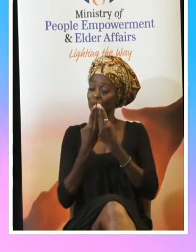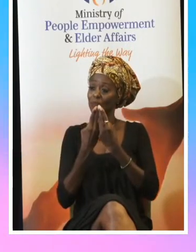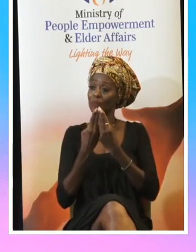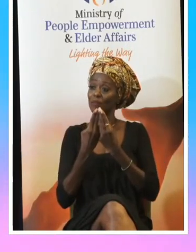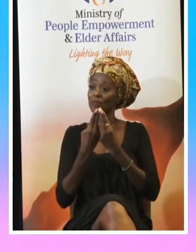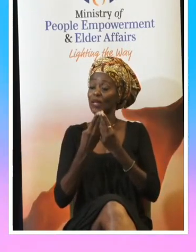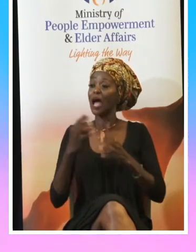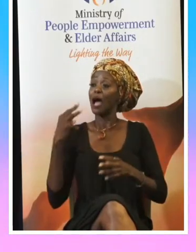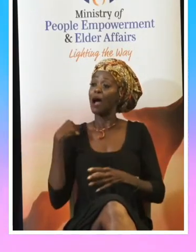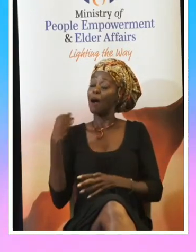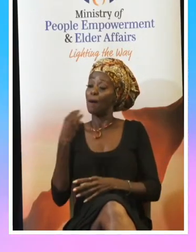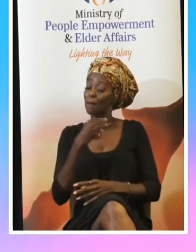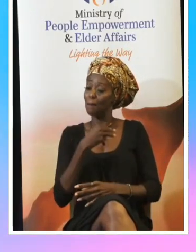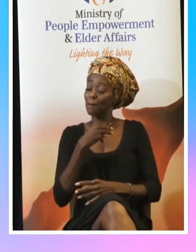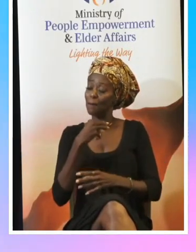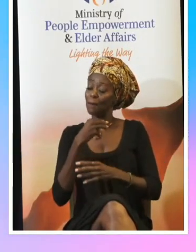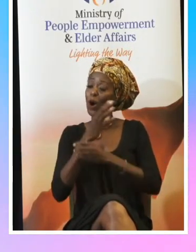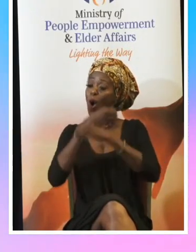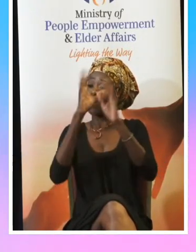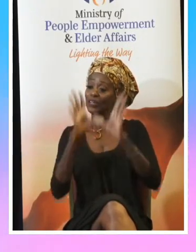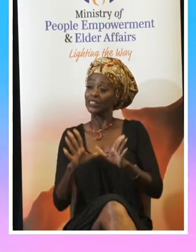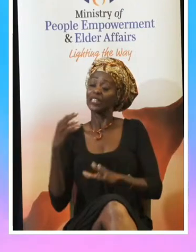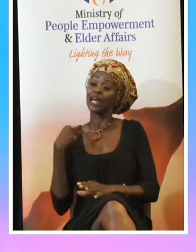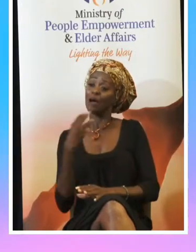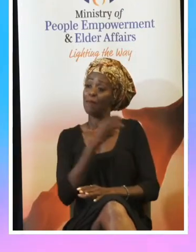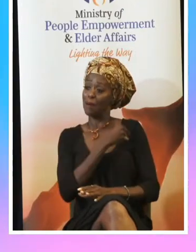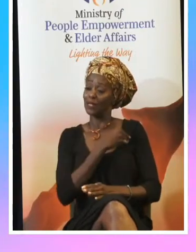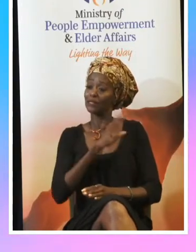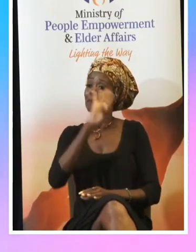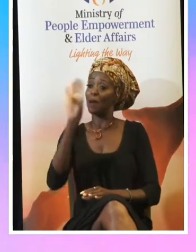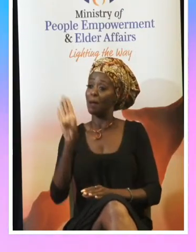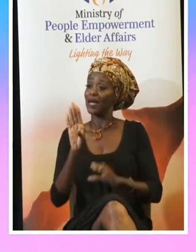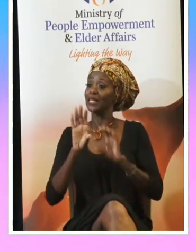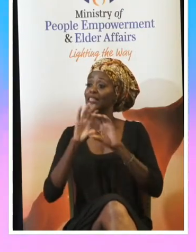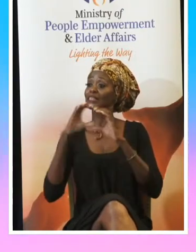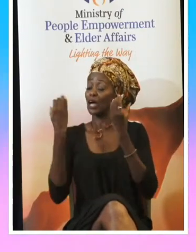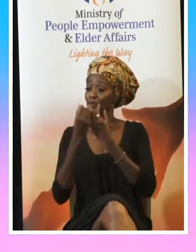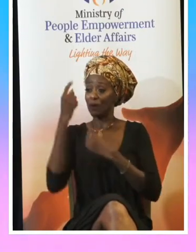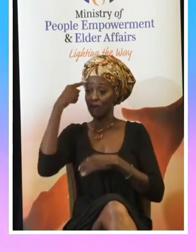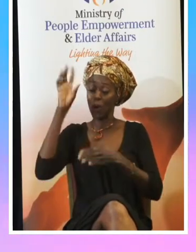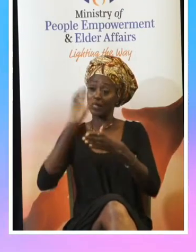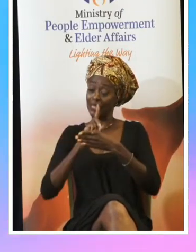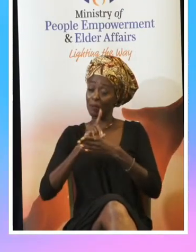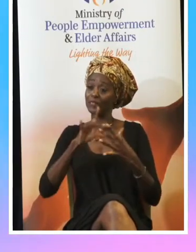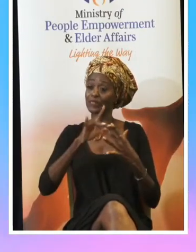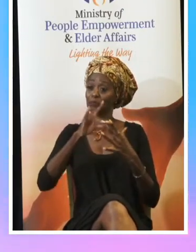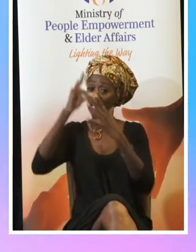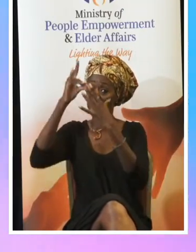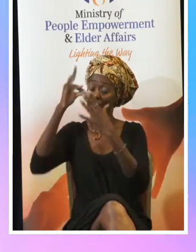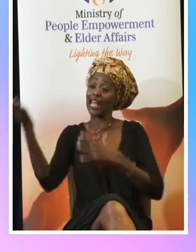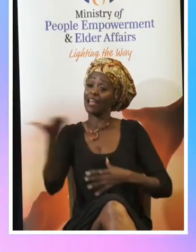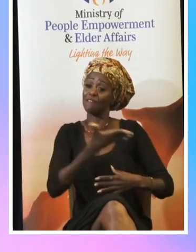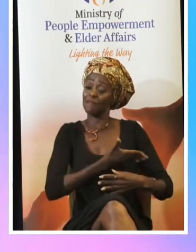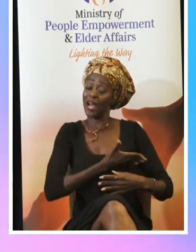Officers and members of the Barbados Council for the Disabled. Specially invited